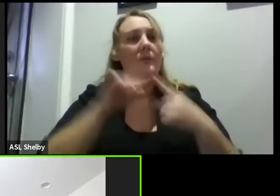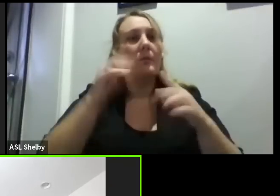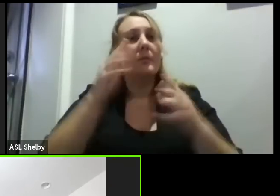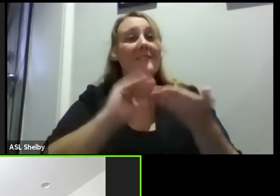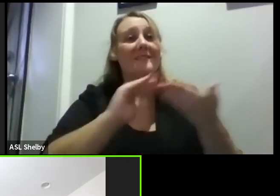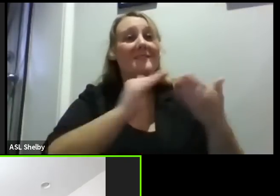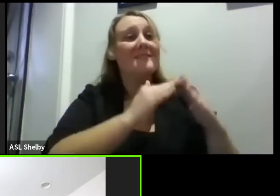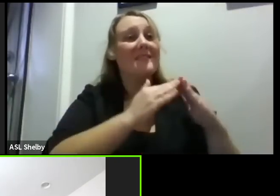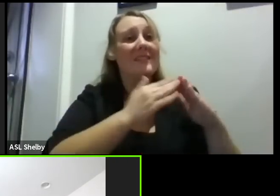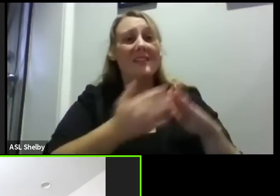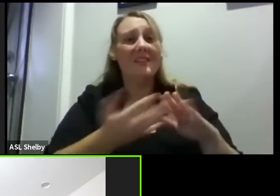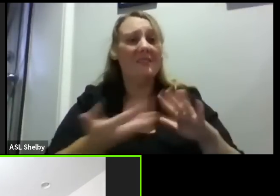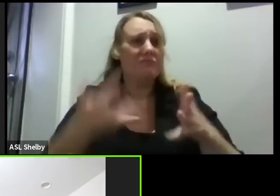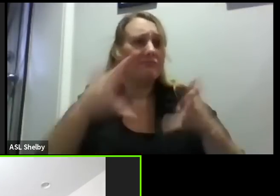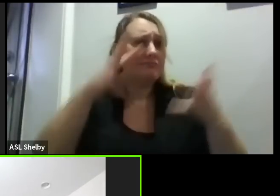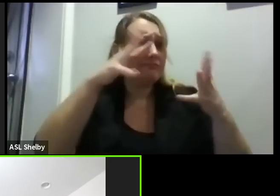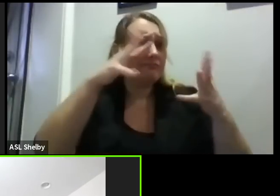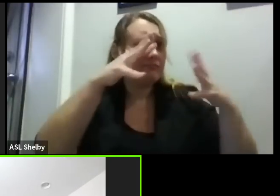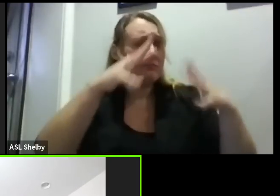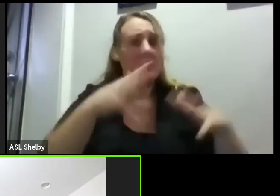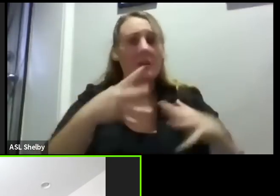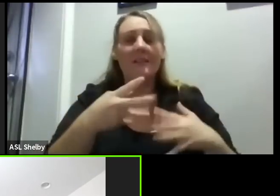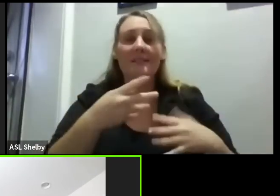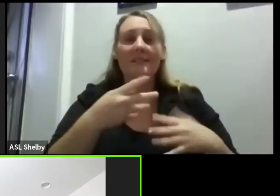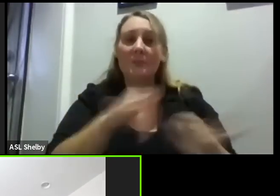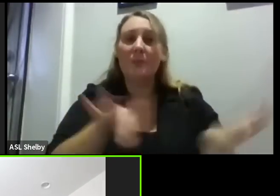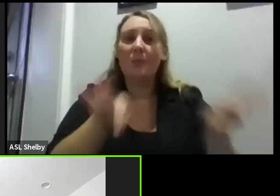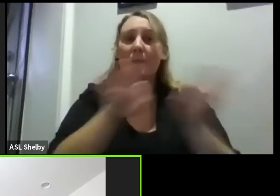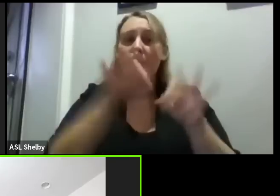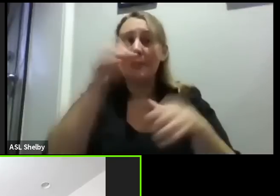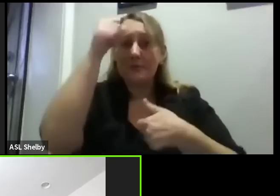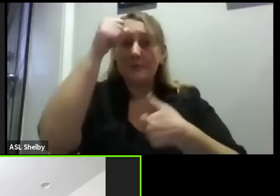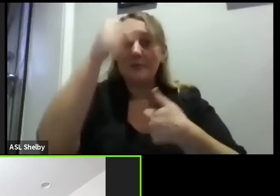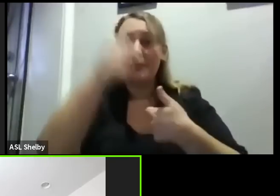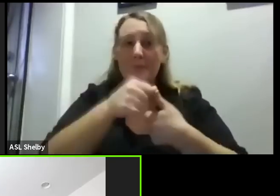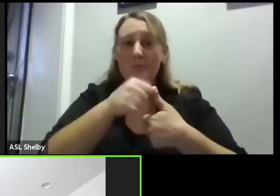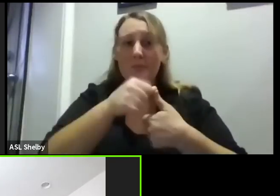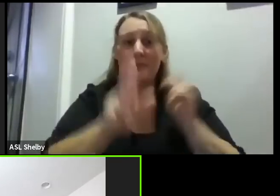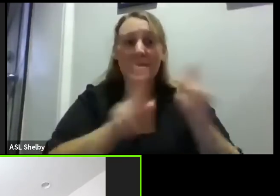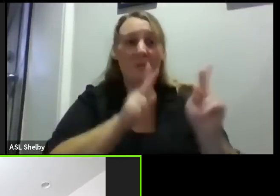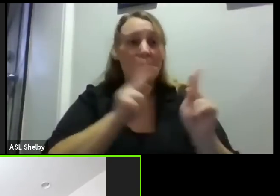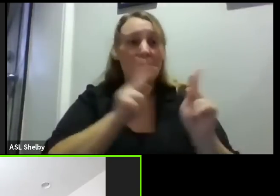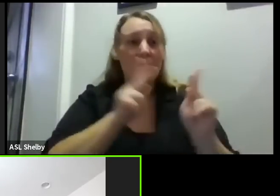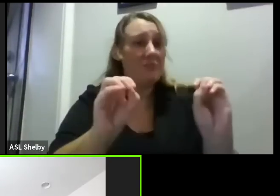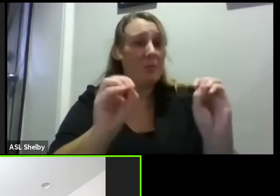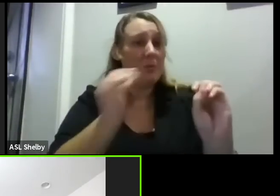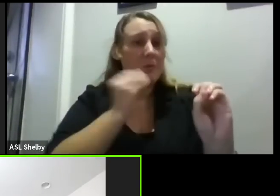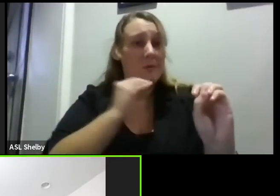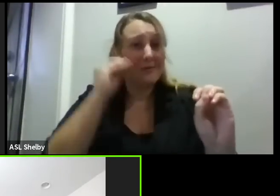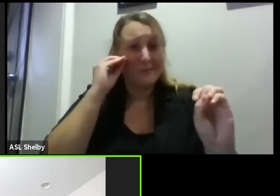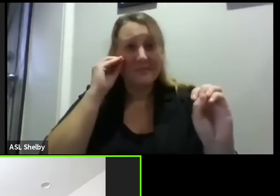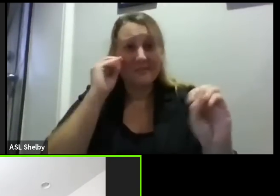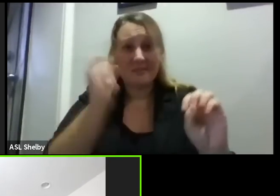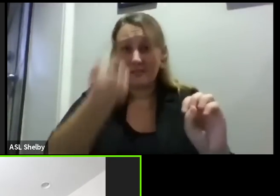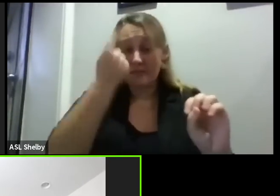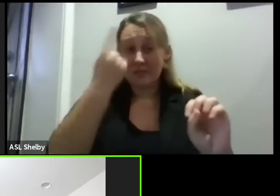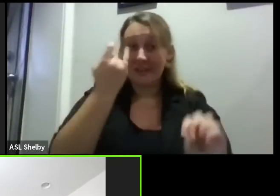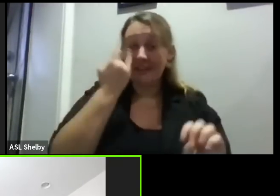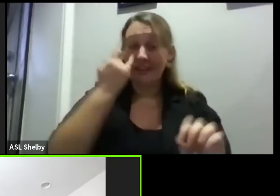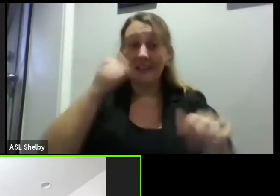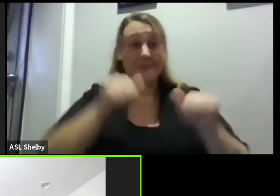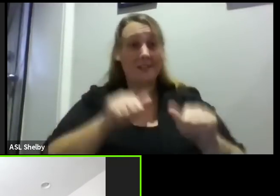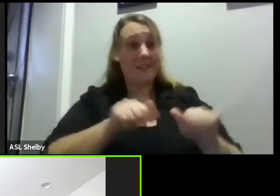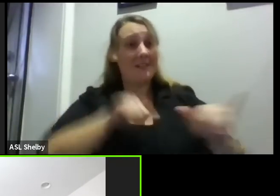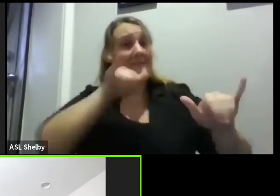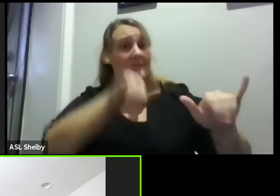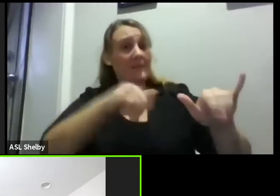It is a privilege to be able to isolate and to be able to shelter in the face of COVID-19. Many of our